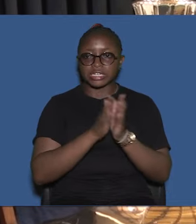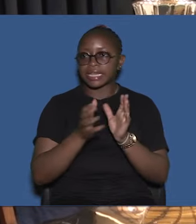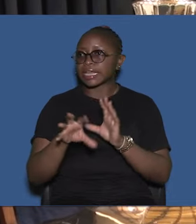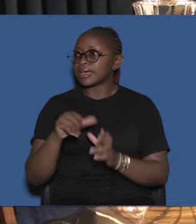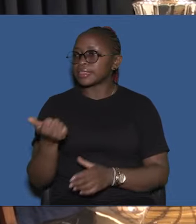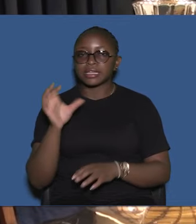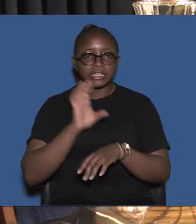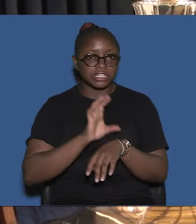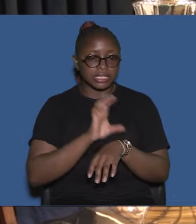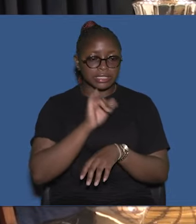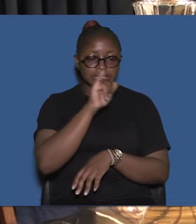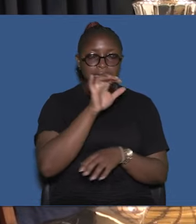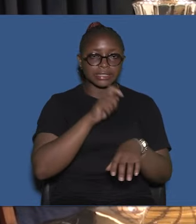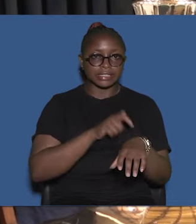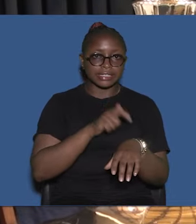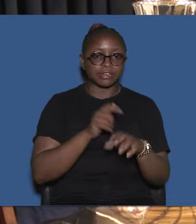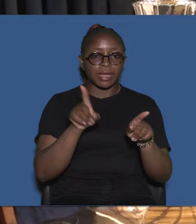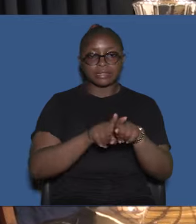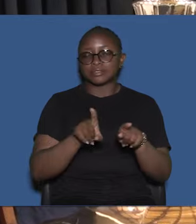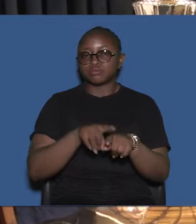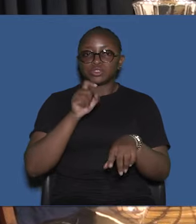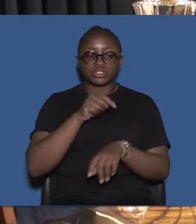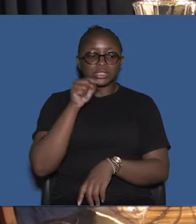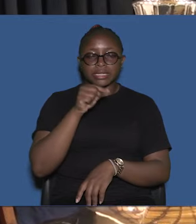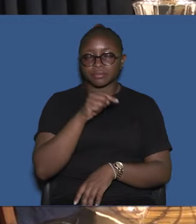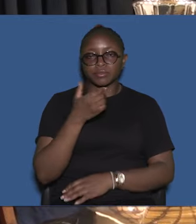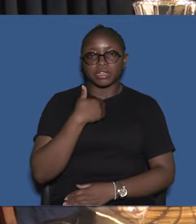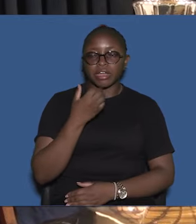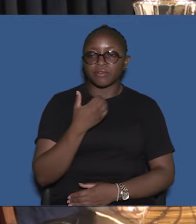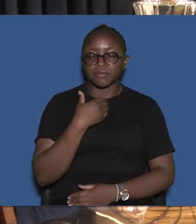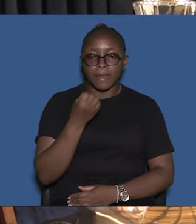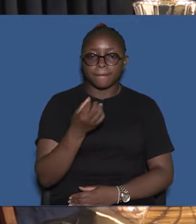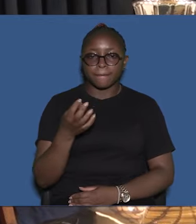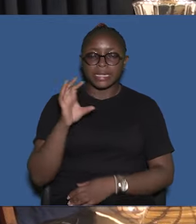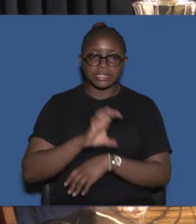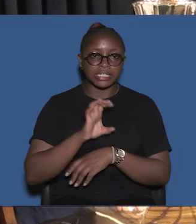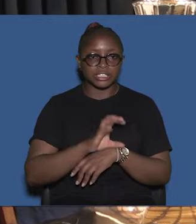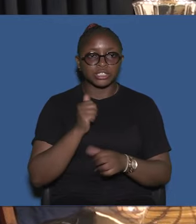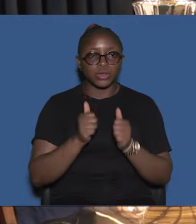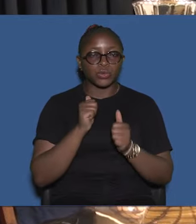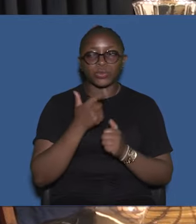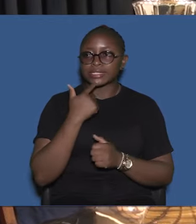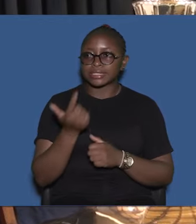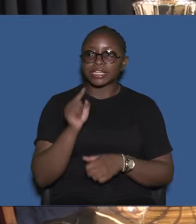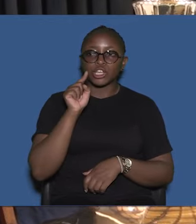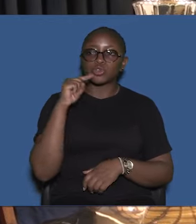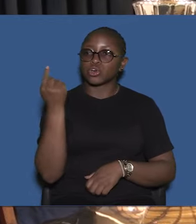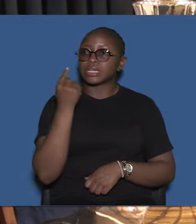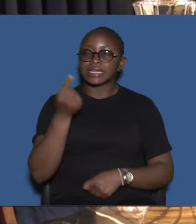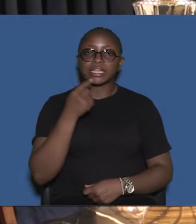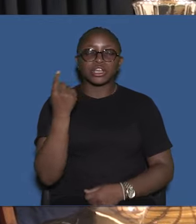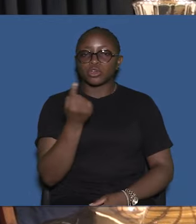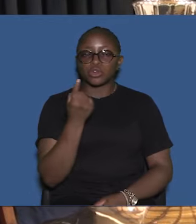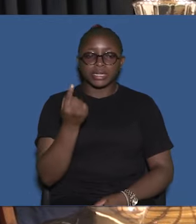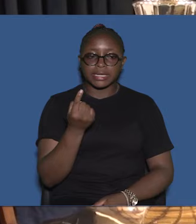even today, there are many churches that teach that, you know, you can only be justified by